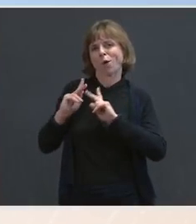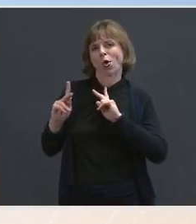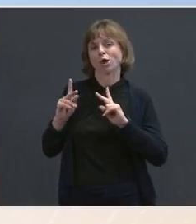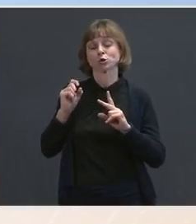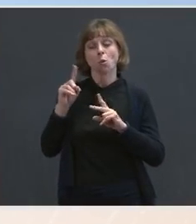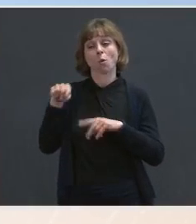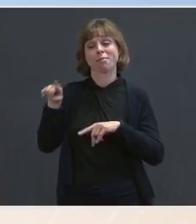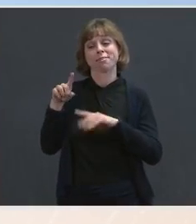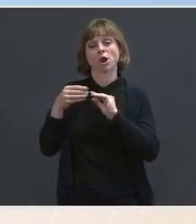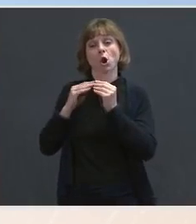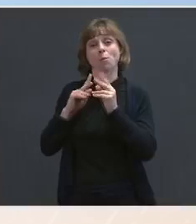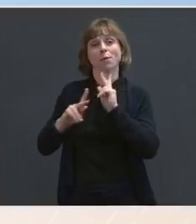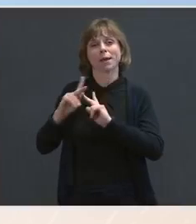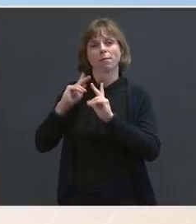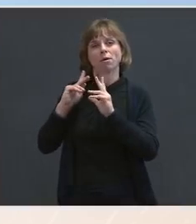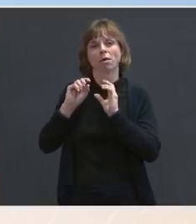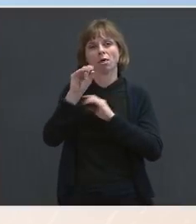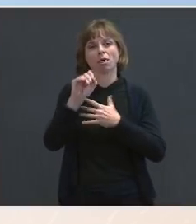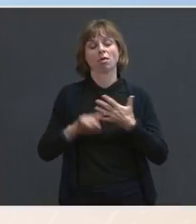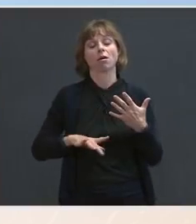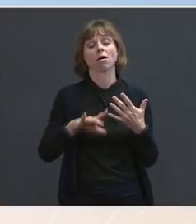the Senate version of the bill,